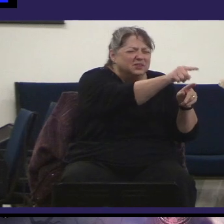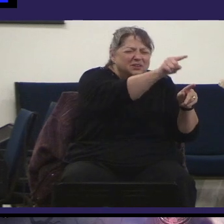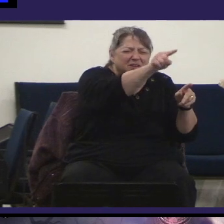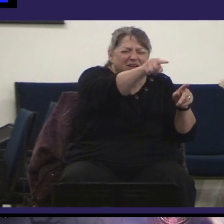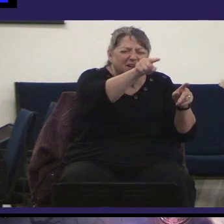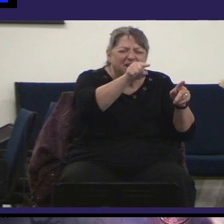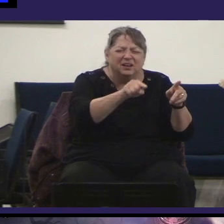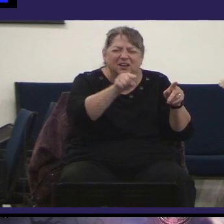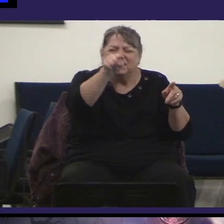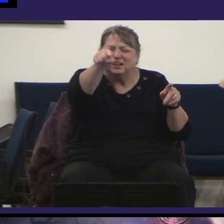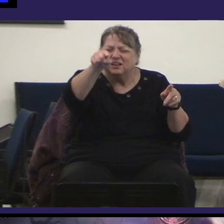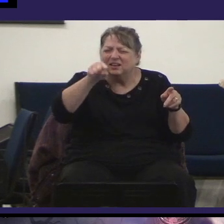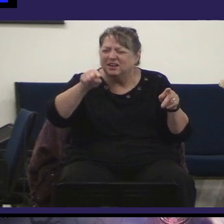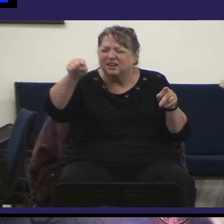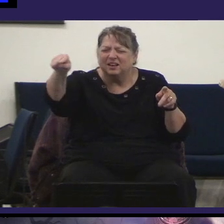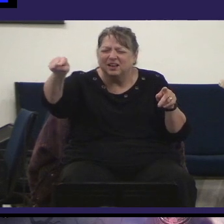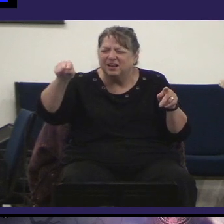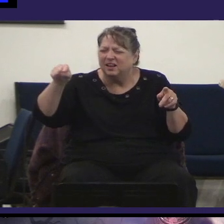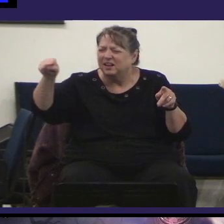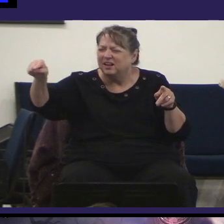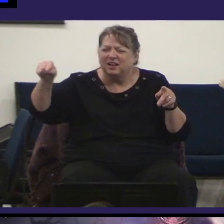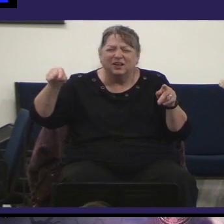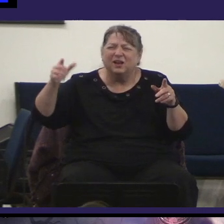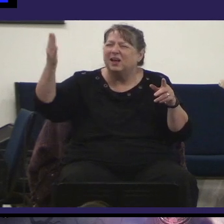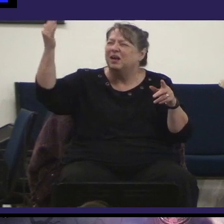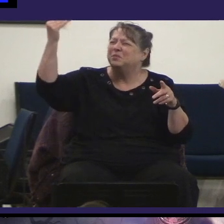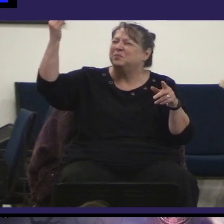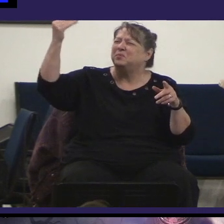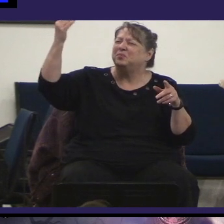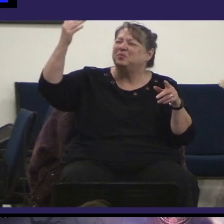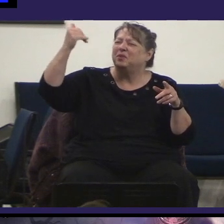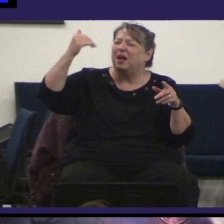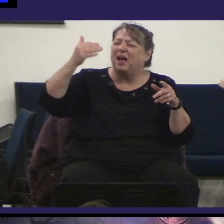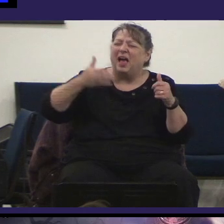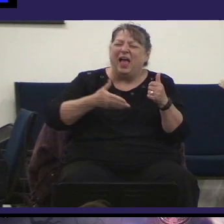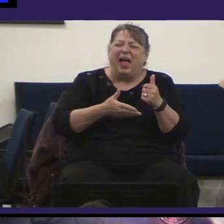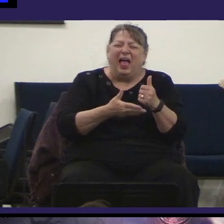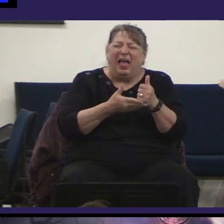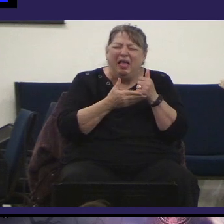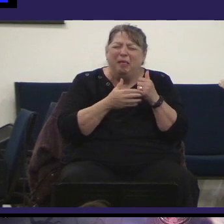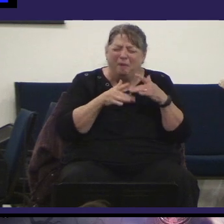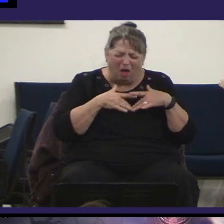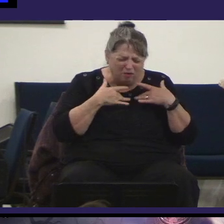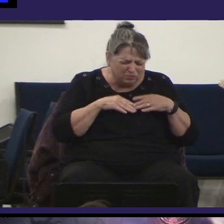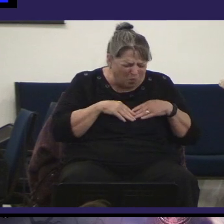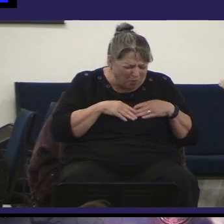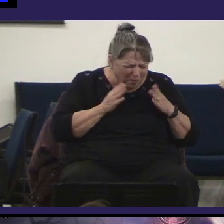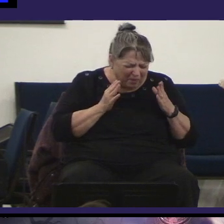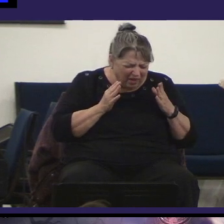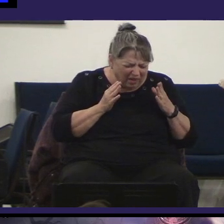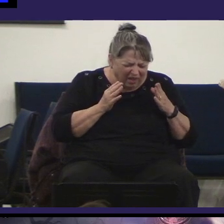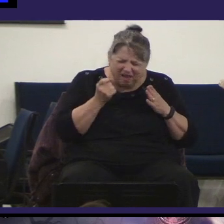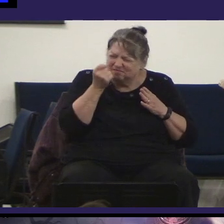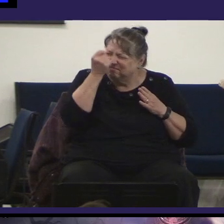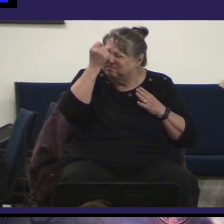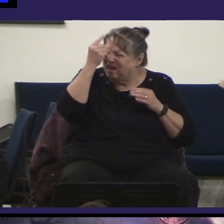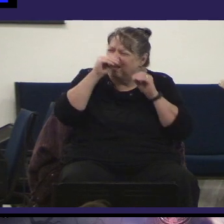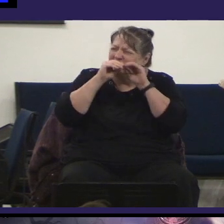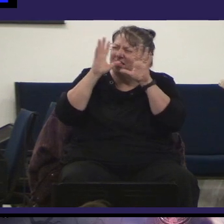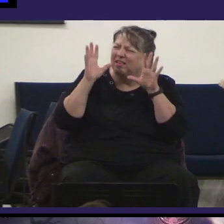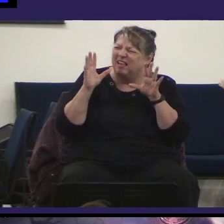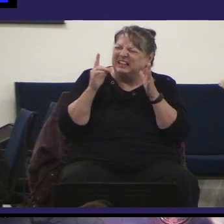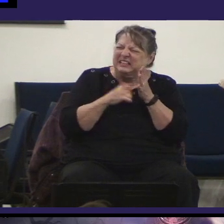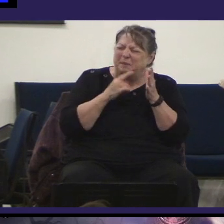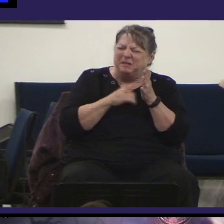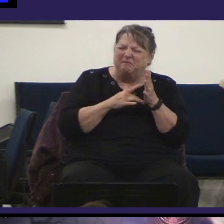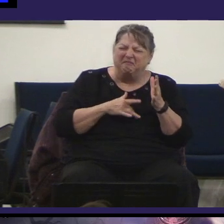pray that you would, I pray that you would unclog clogged ears. Ears that are close to your